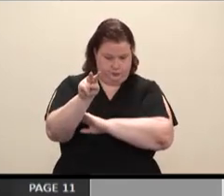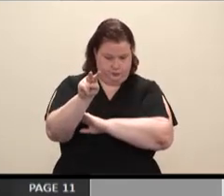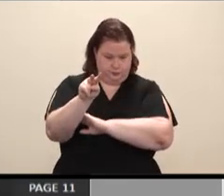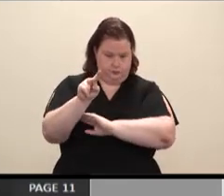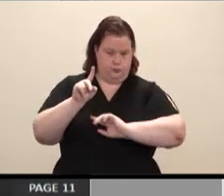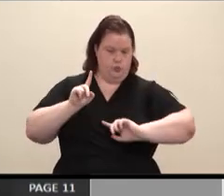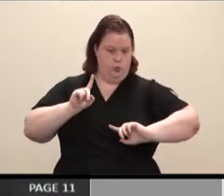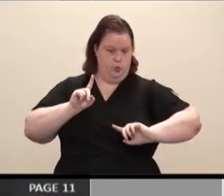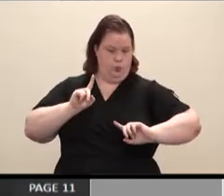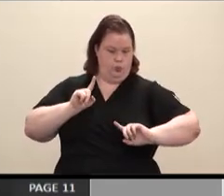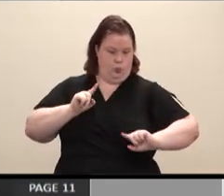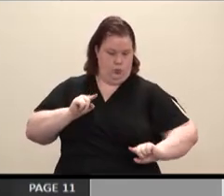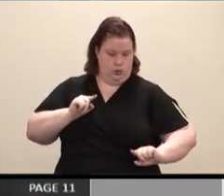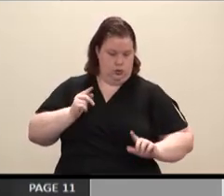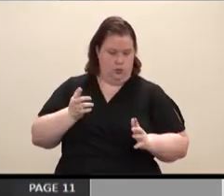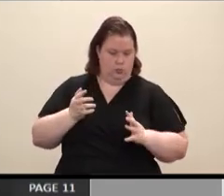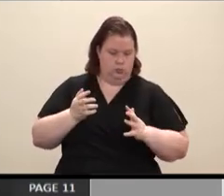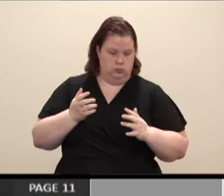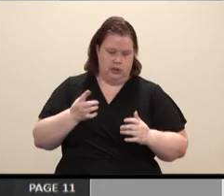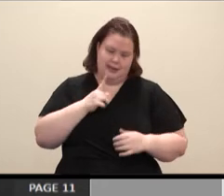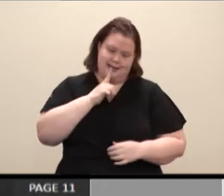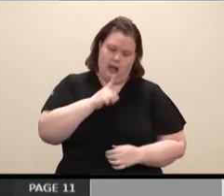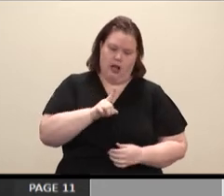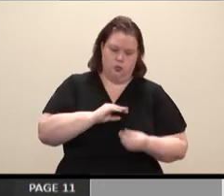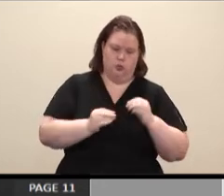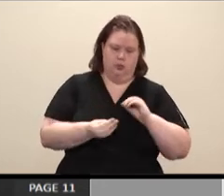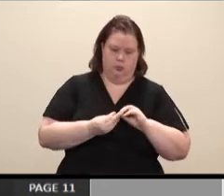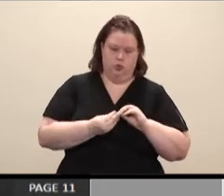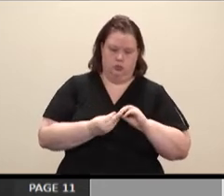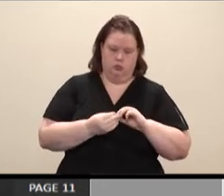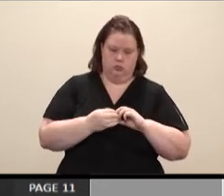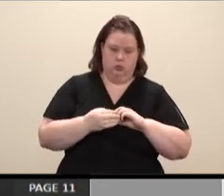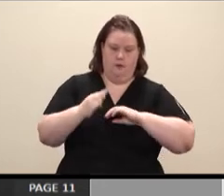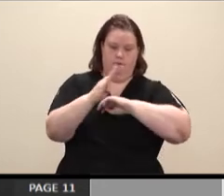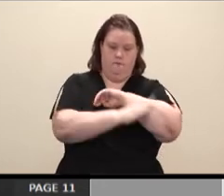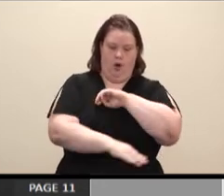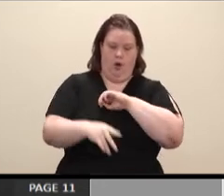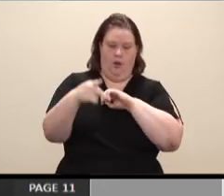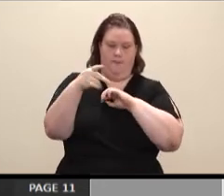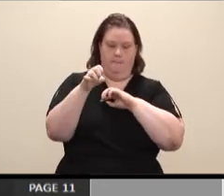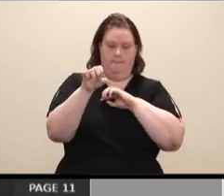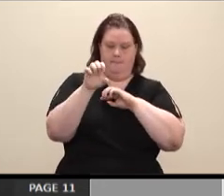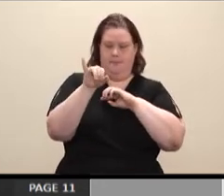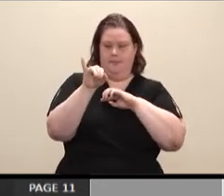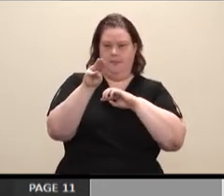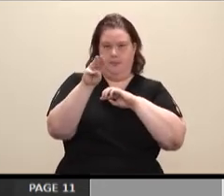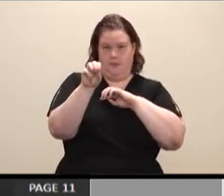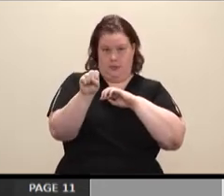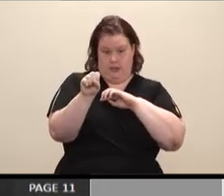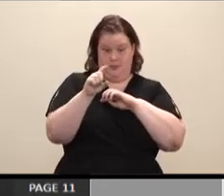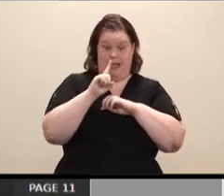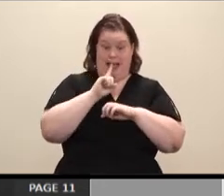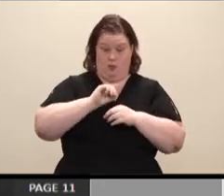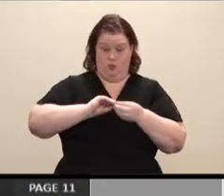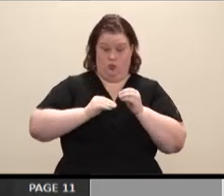enrollment of, well, this is an actual number. This is our fall PEAMS actual,